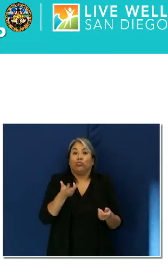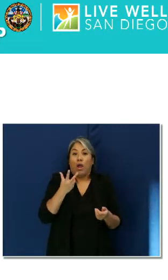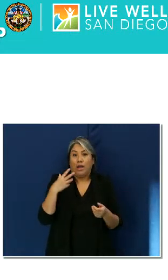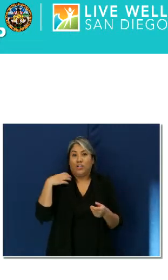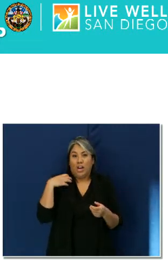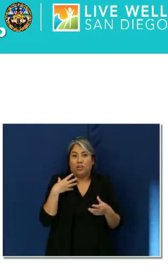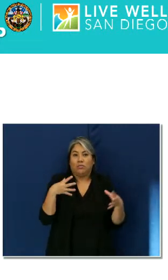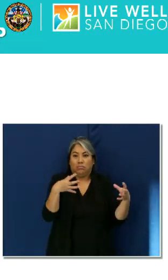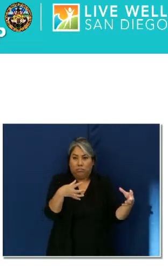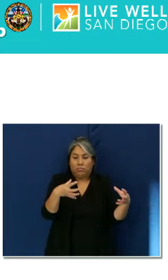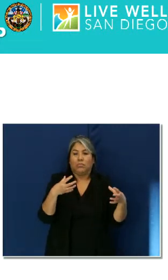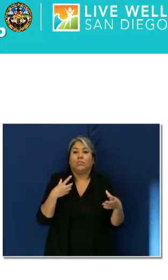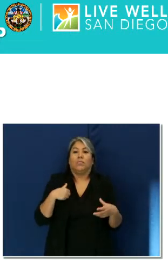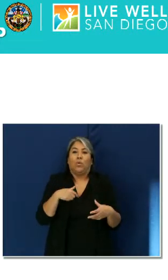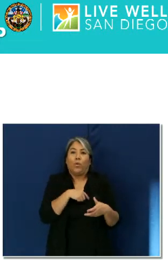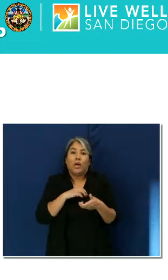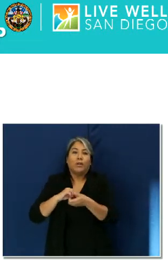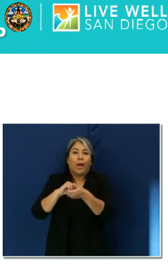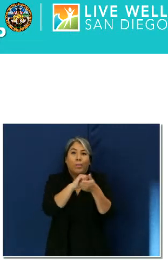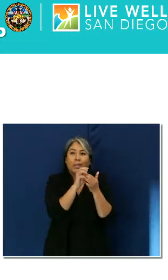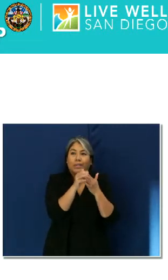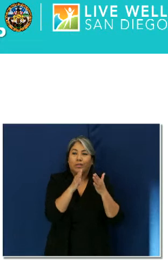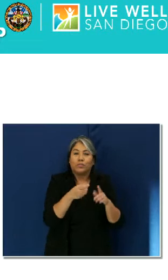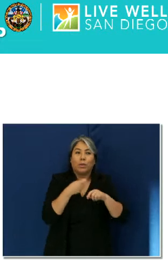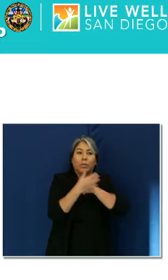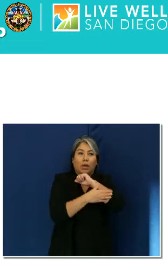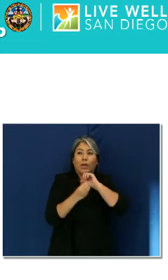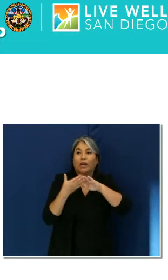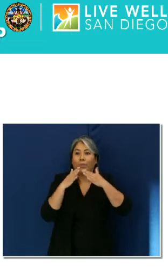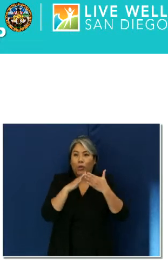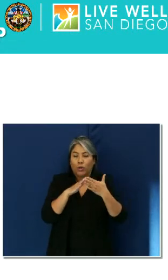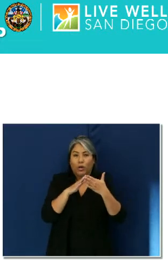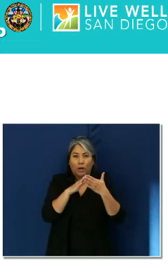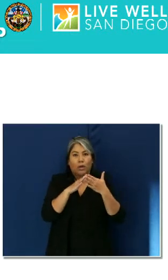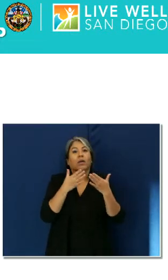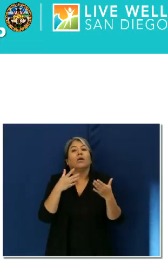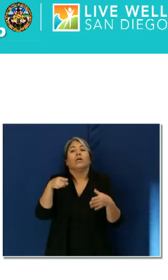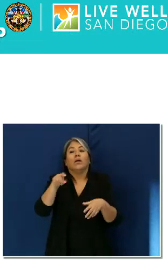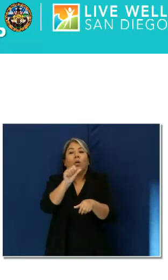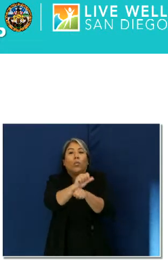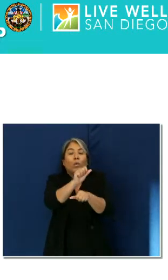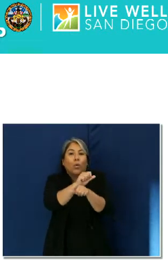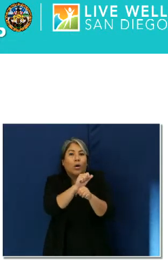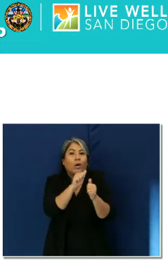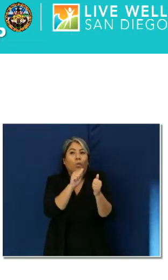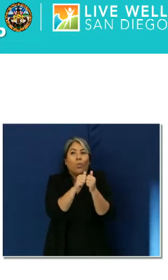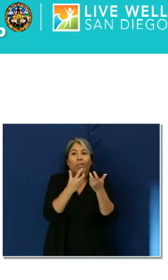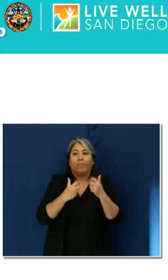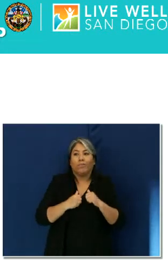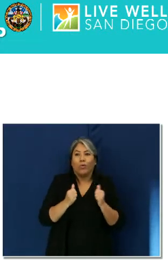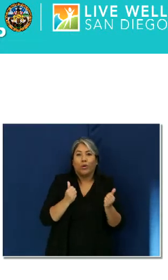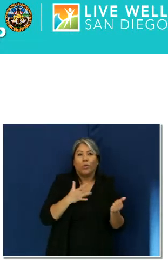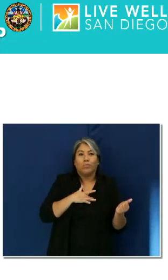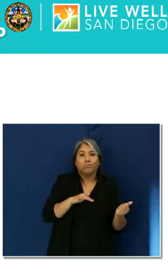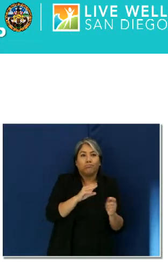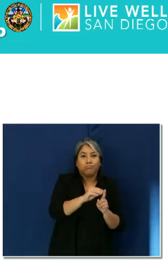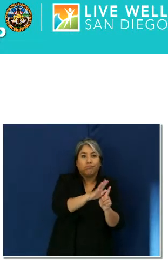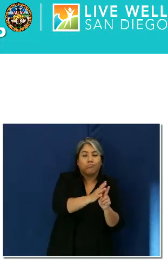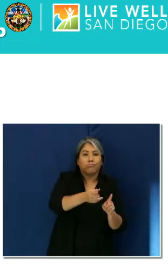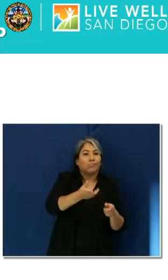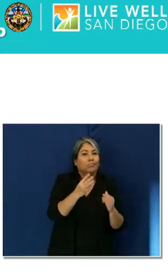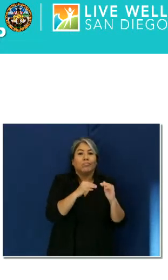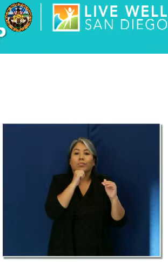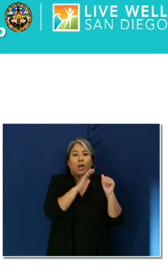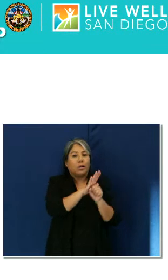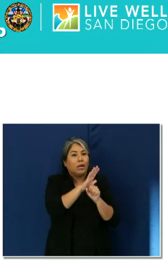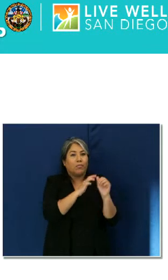from the county and community, individuals who work with vulnerable and underrepresented populations. We